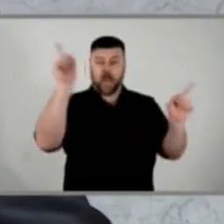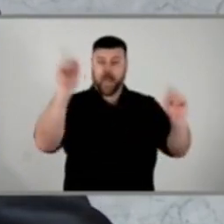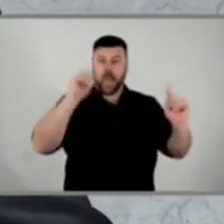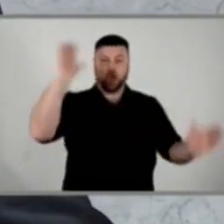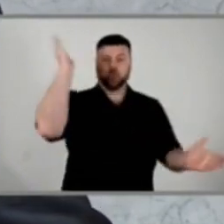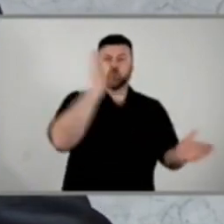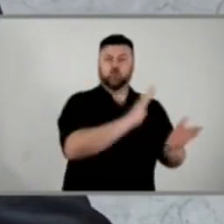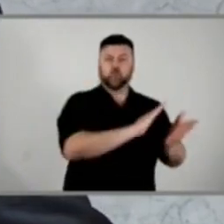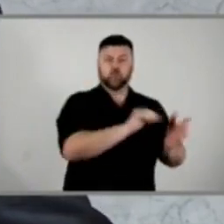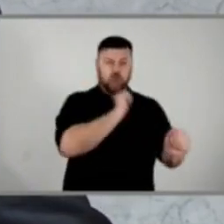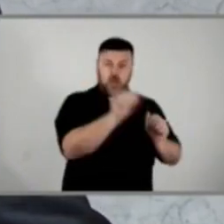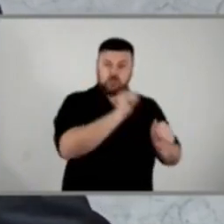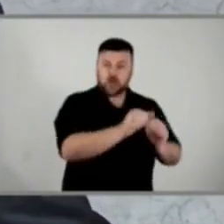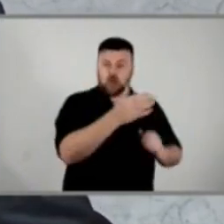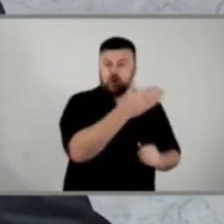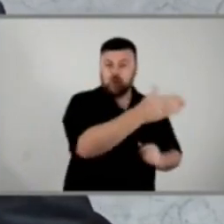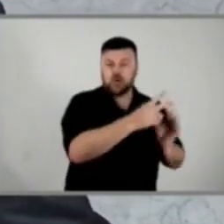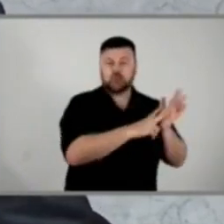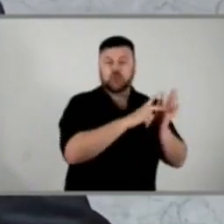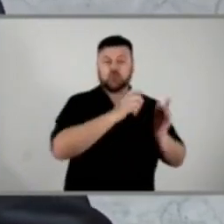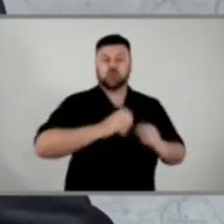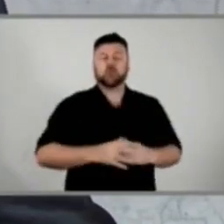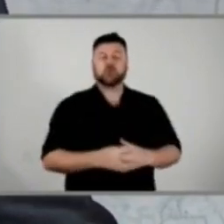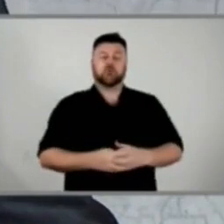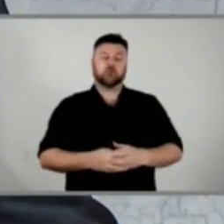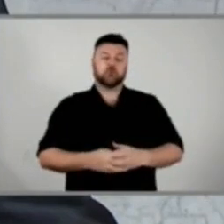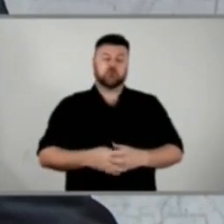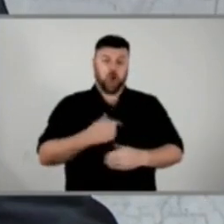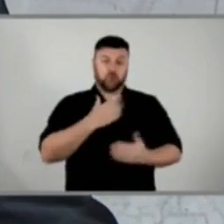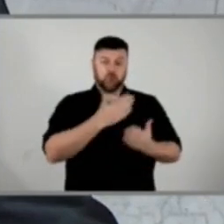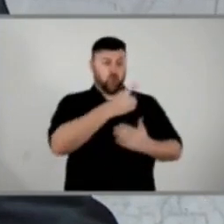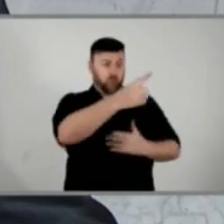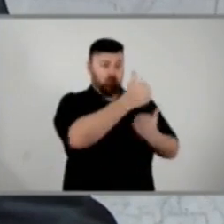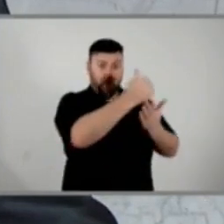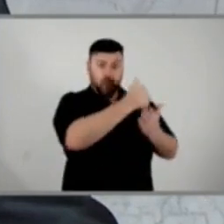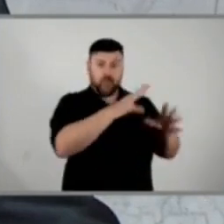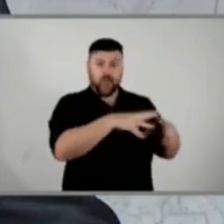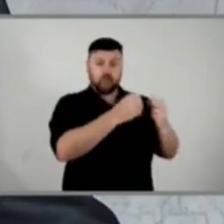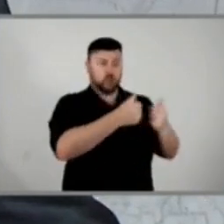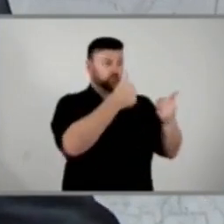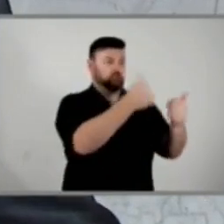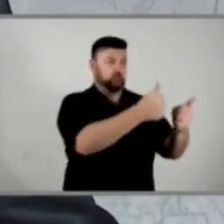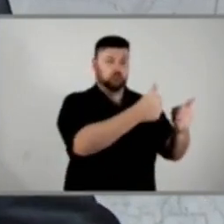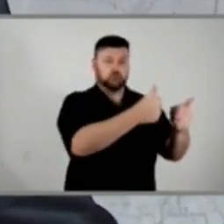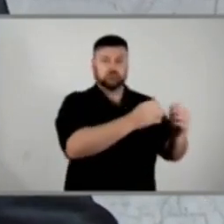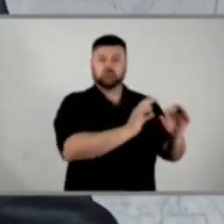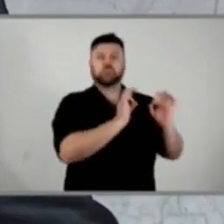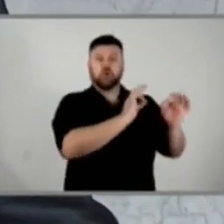very pleased that those numbers are now where they are, and obviously that provides the opportunity to open